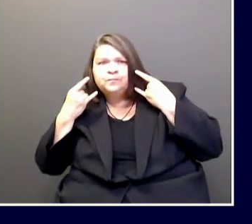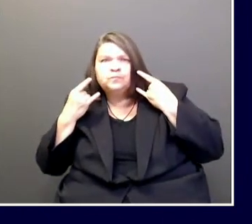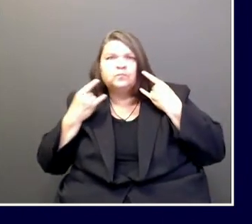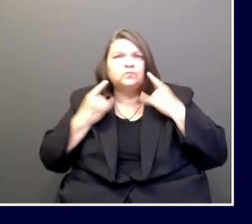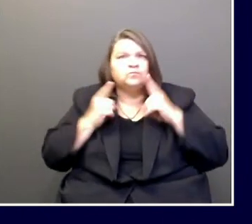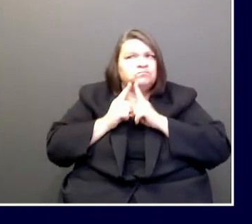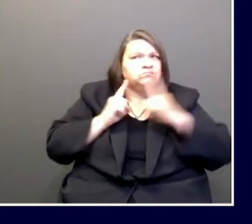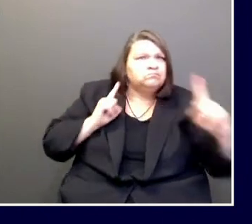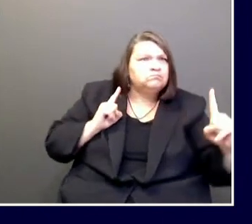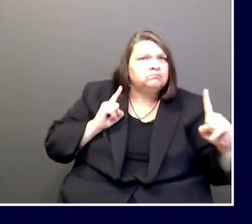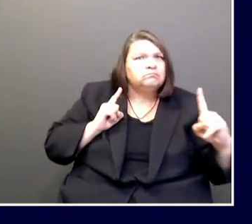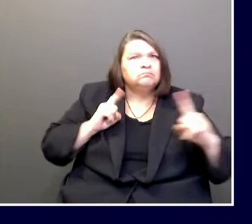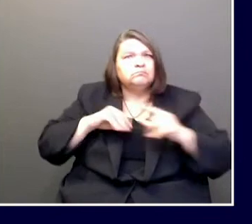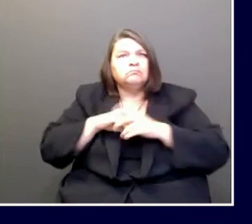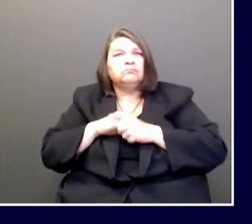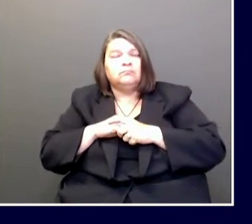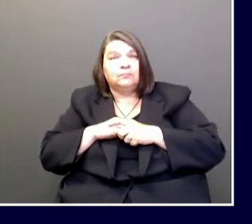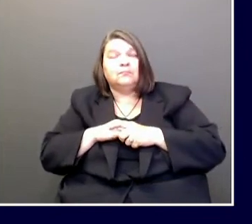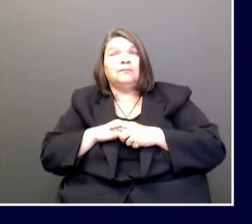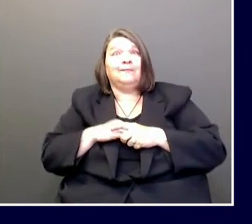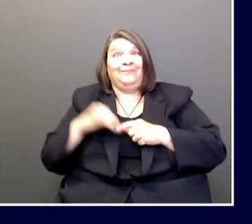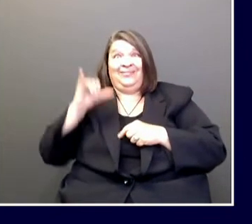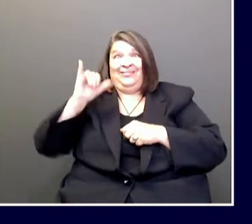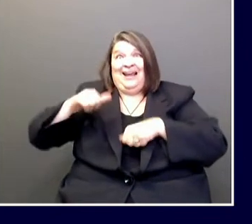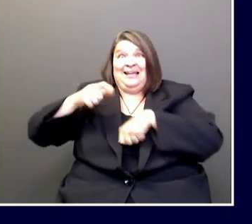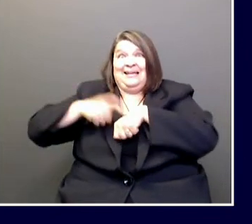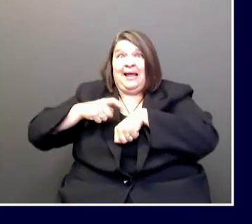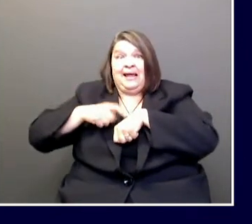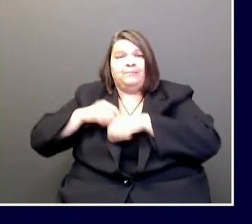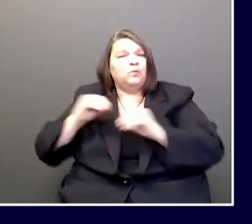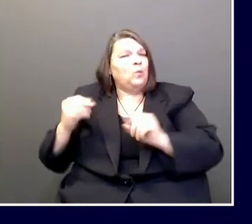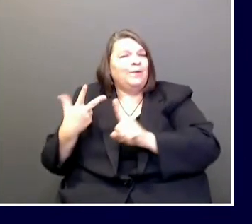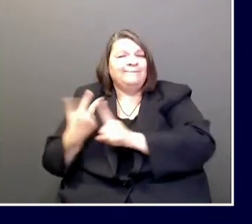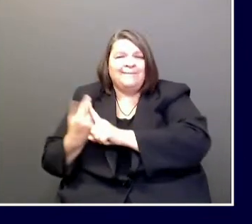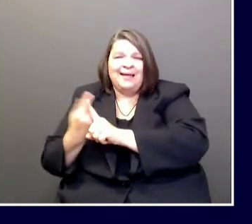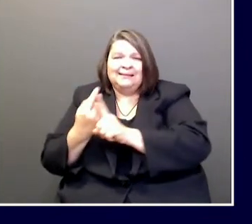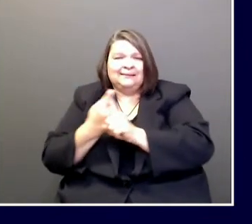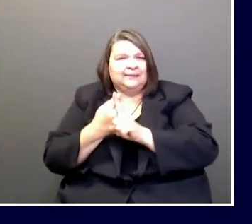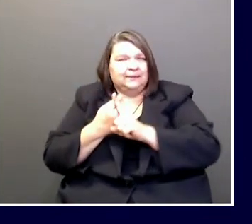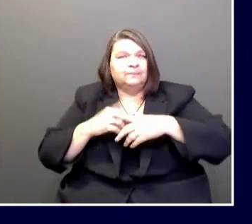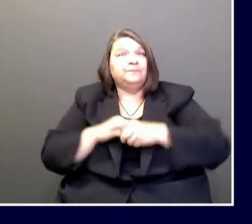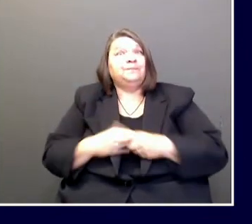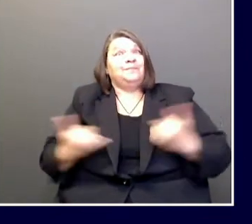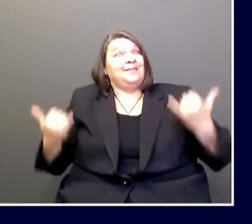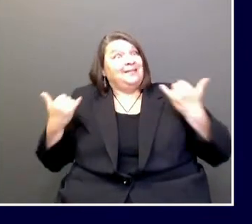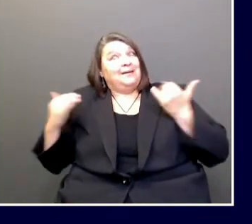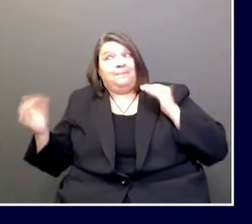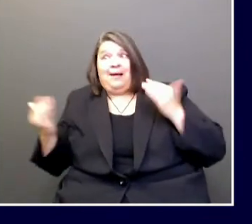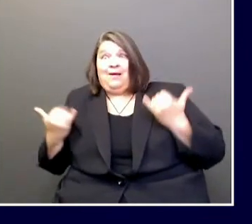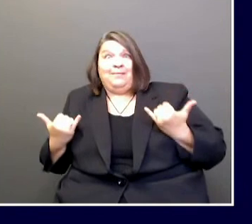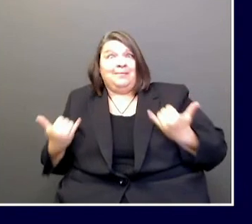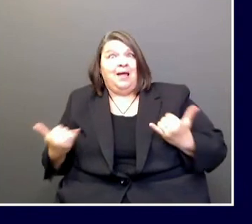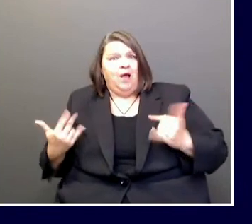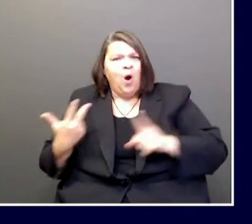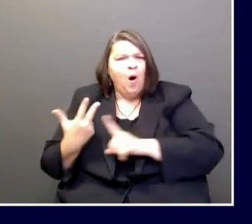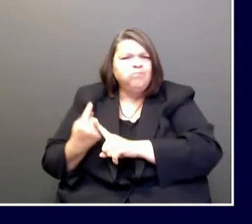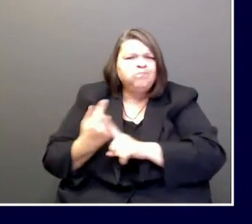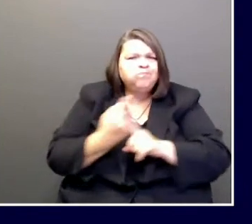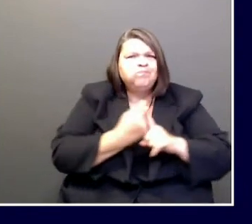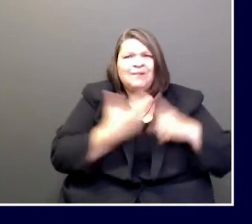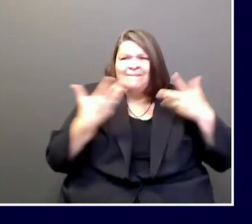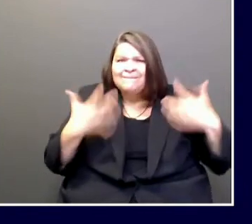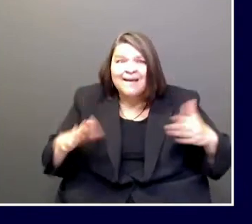ago. We do have a way to combat COVID-19 that we didn't have a year ago when we did have to go to